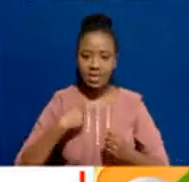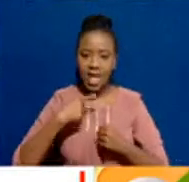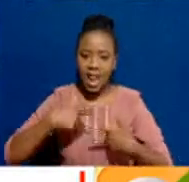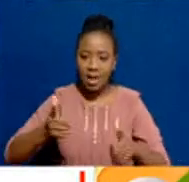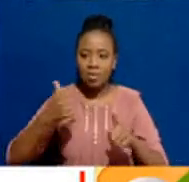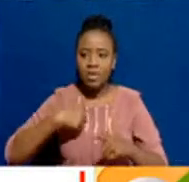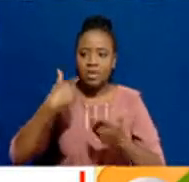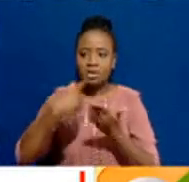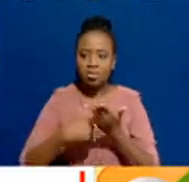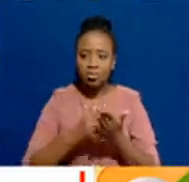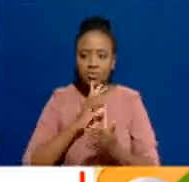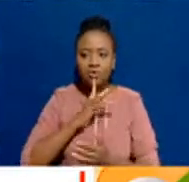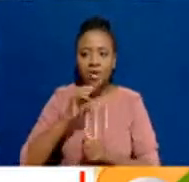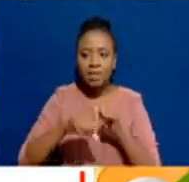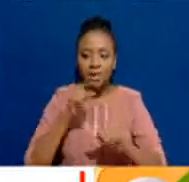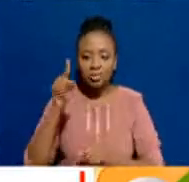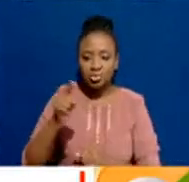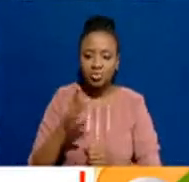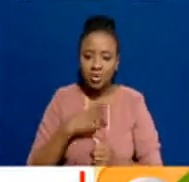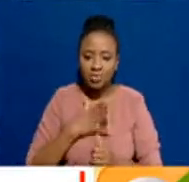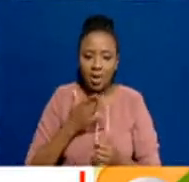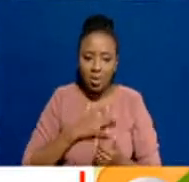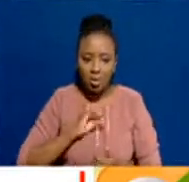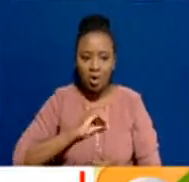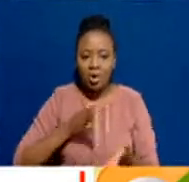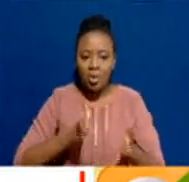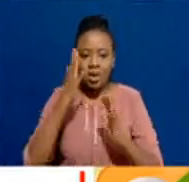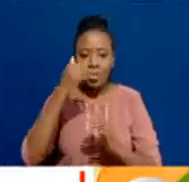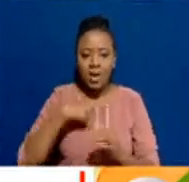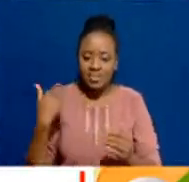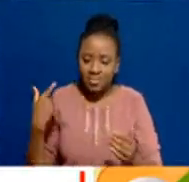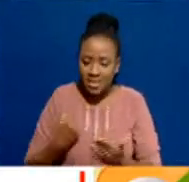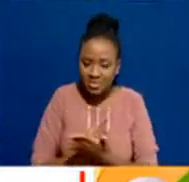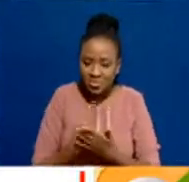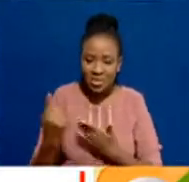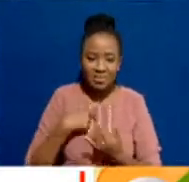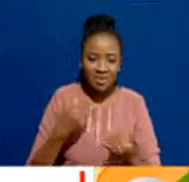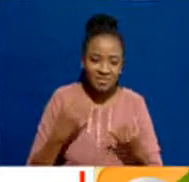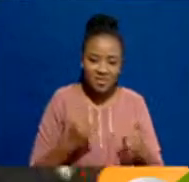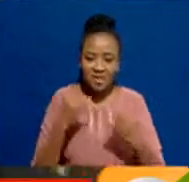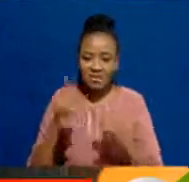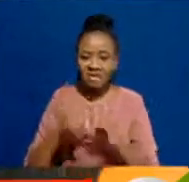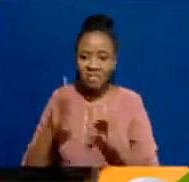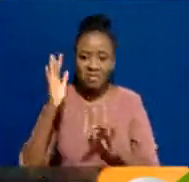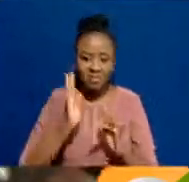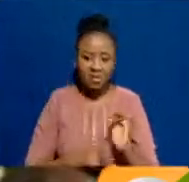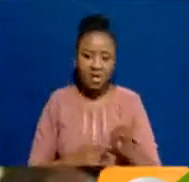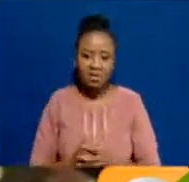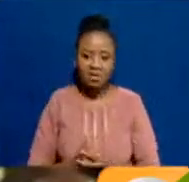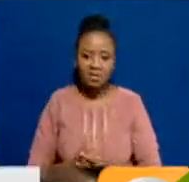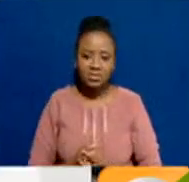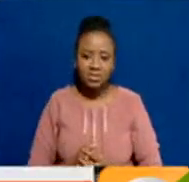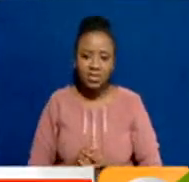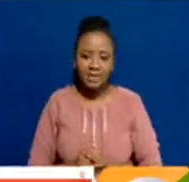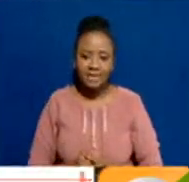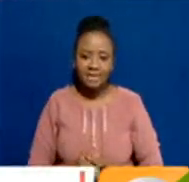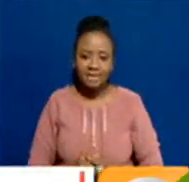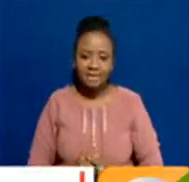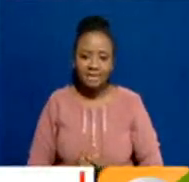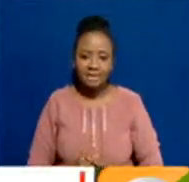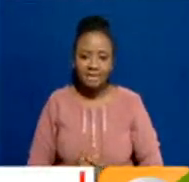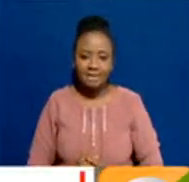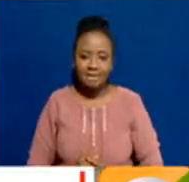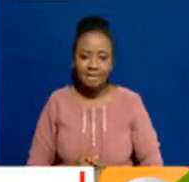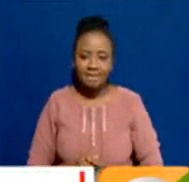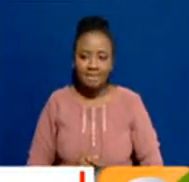you the way I want to. Because I have tried to do it for a whole week, I was not able. What I want to say here and now